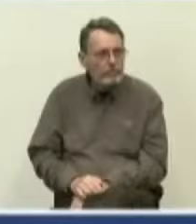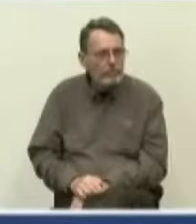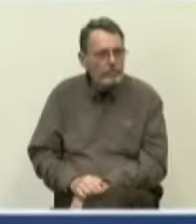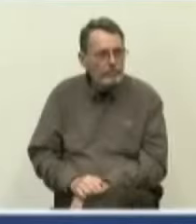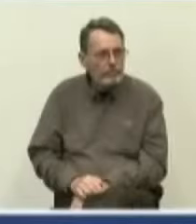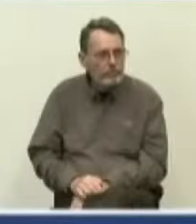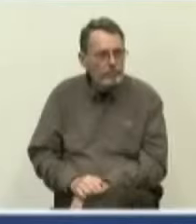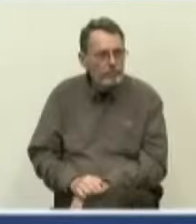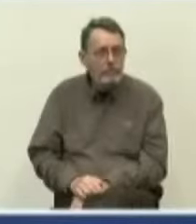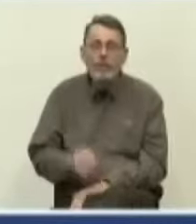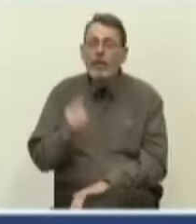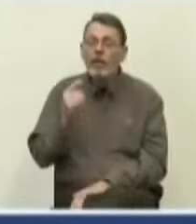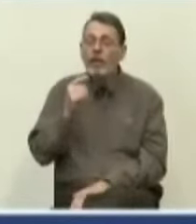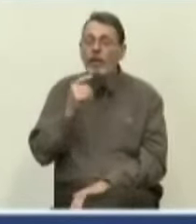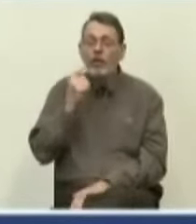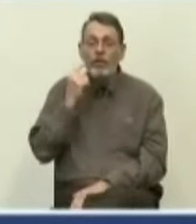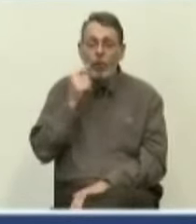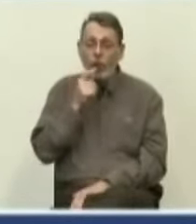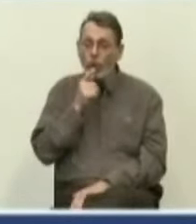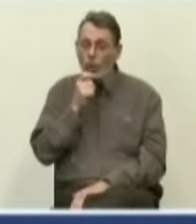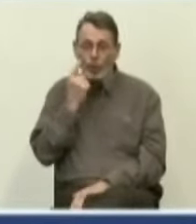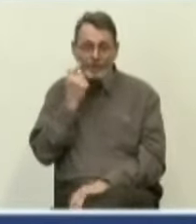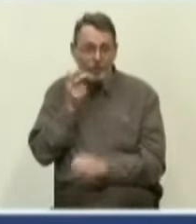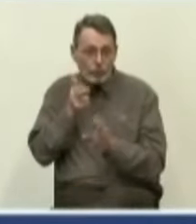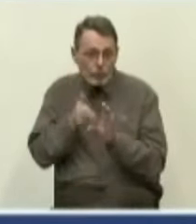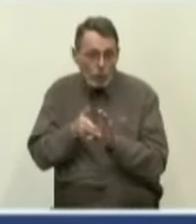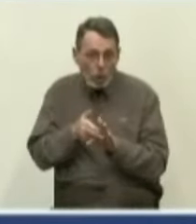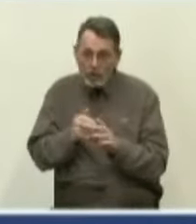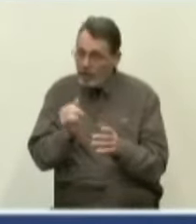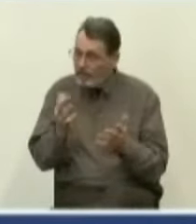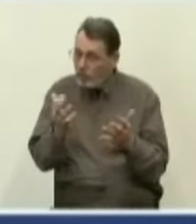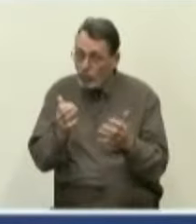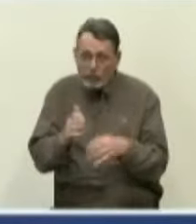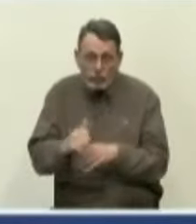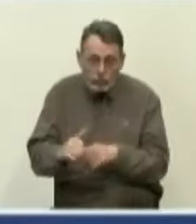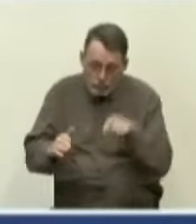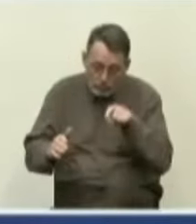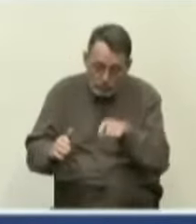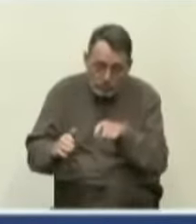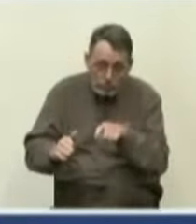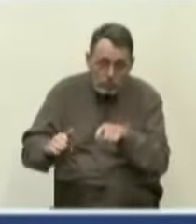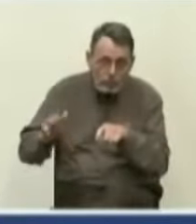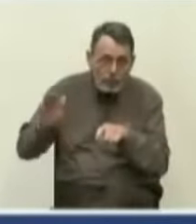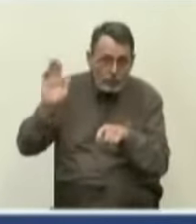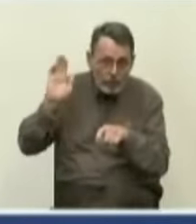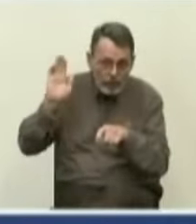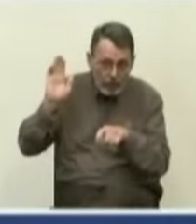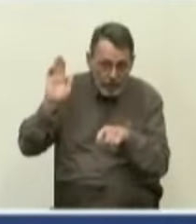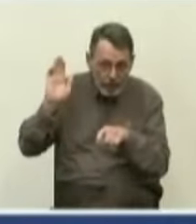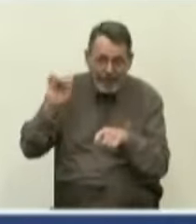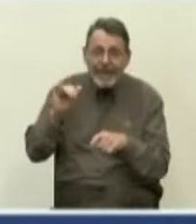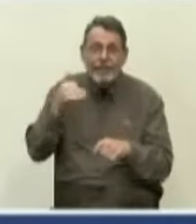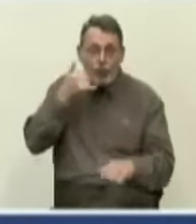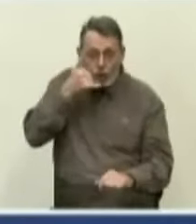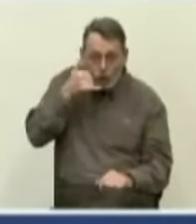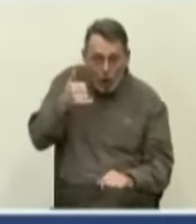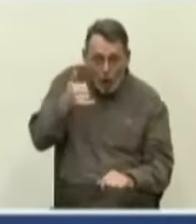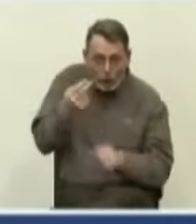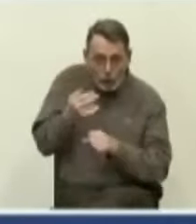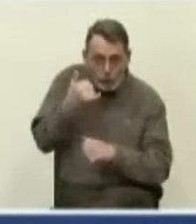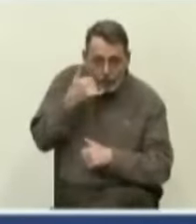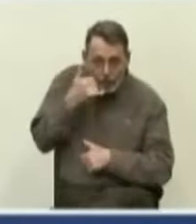For those callers who have just joined, if you would like to raise your hand, if you are calling in, please press star